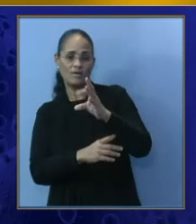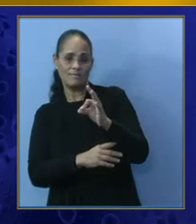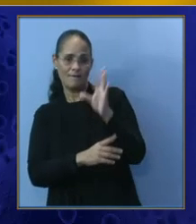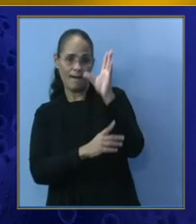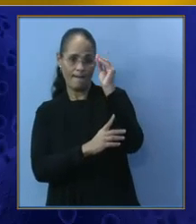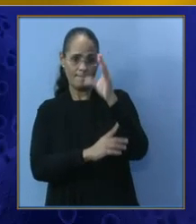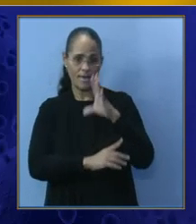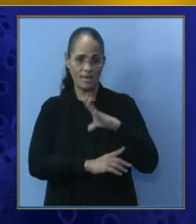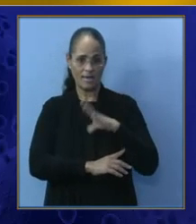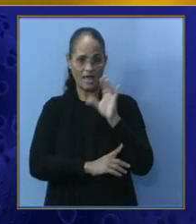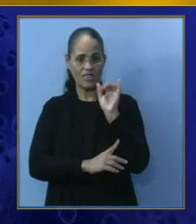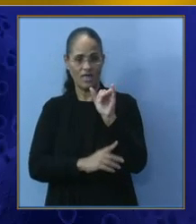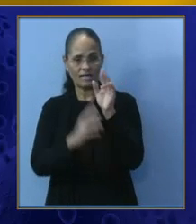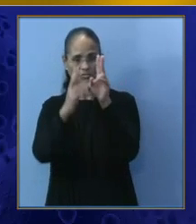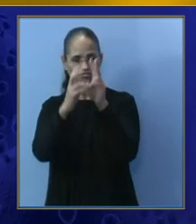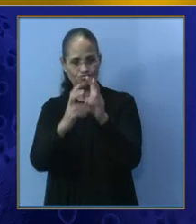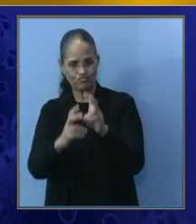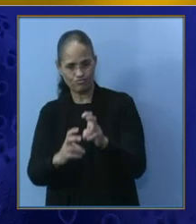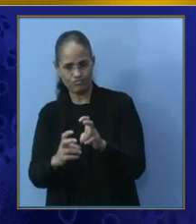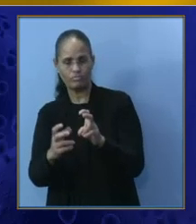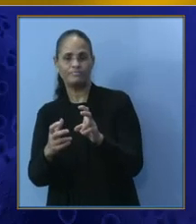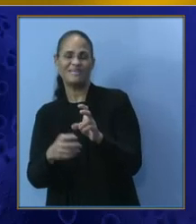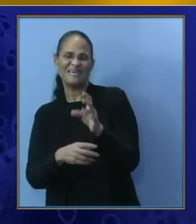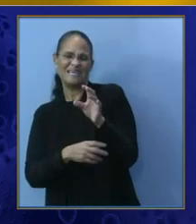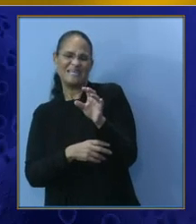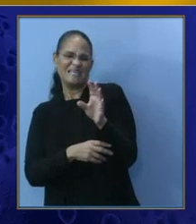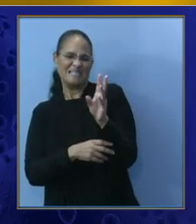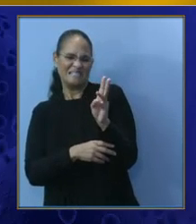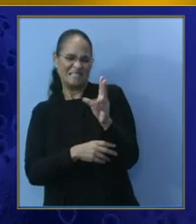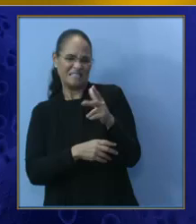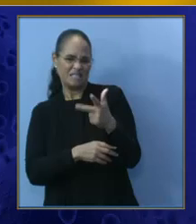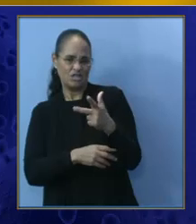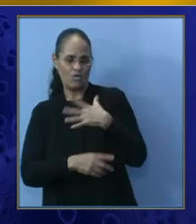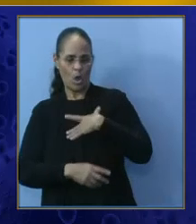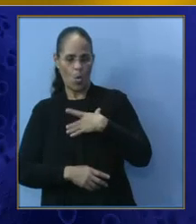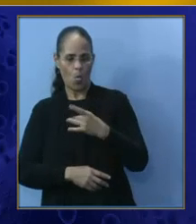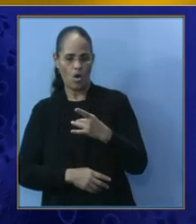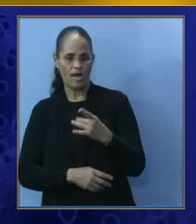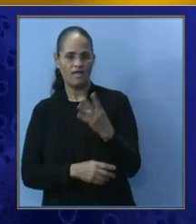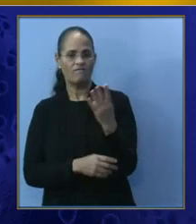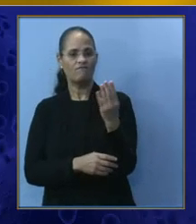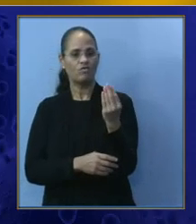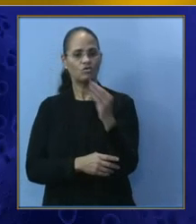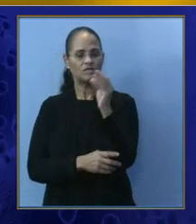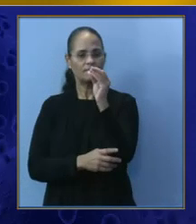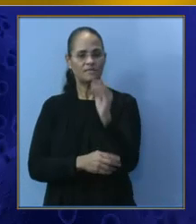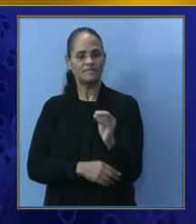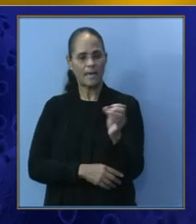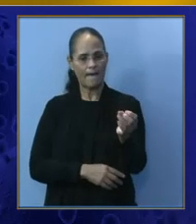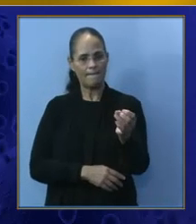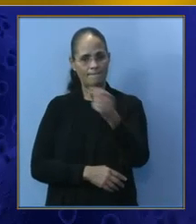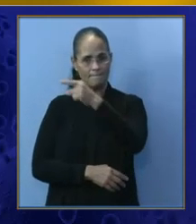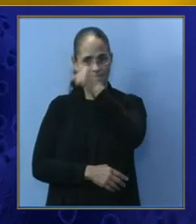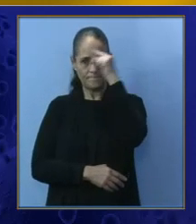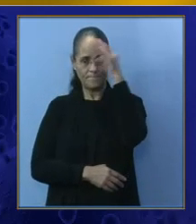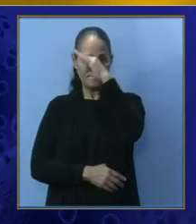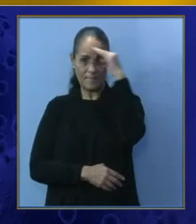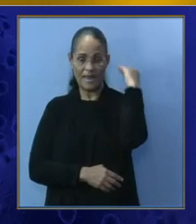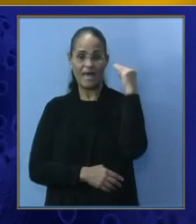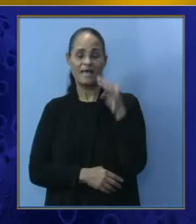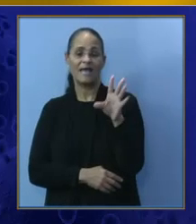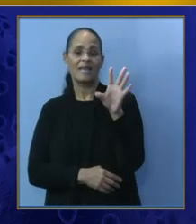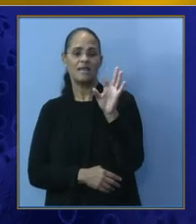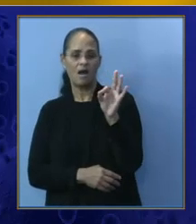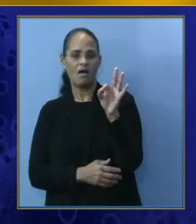male, and that is further broken down to 63% white, 14% black, 9% mixed